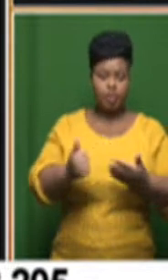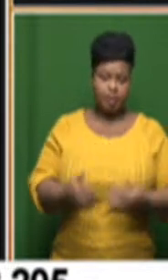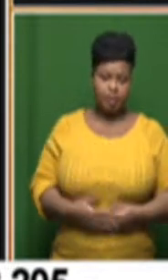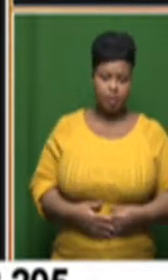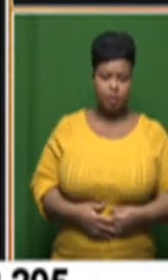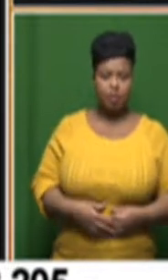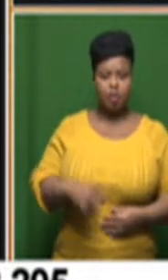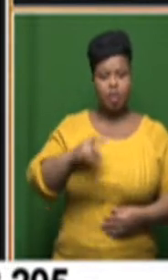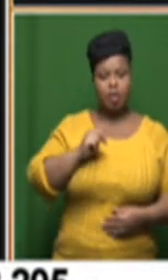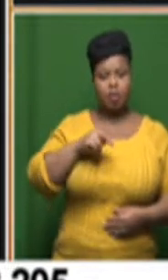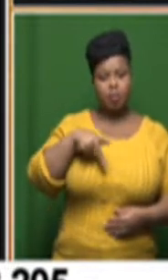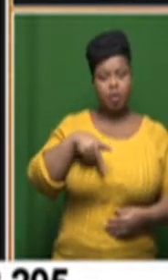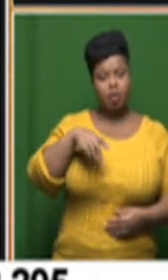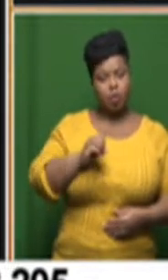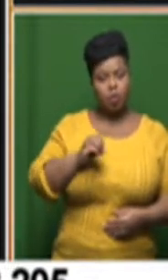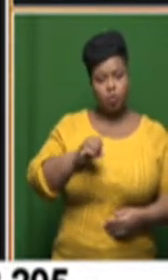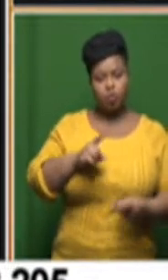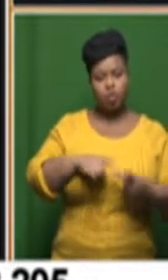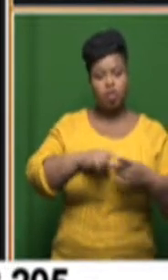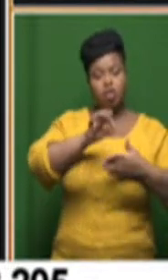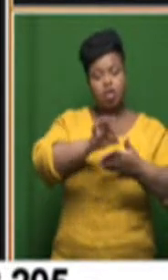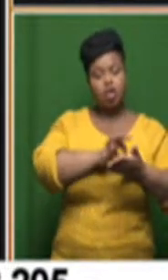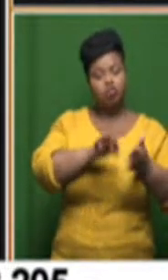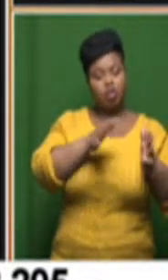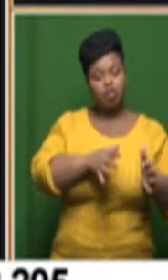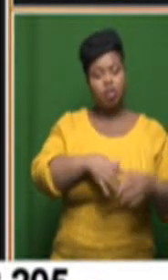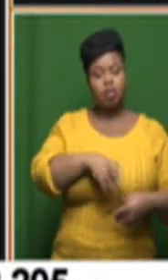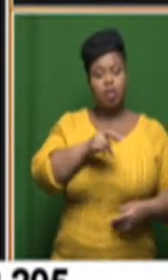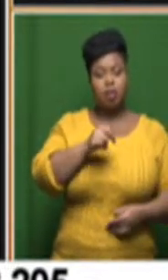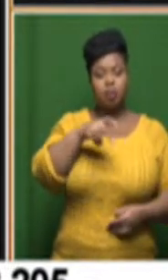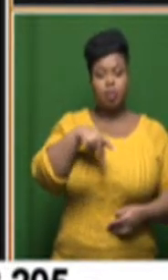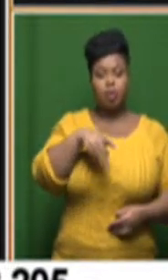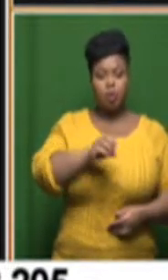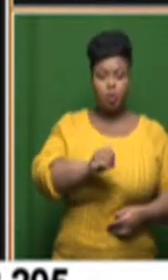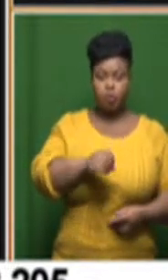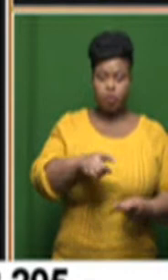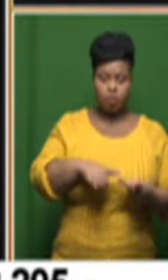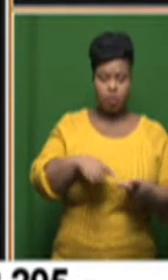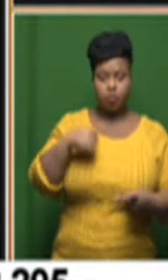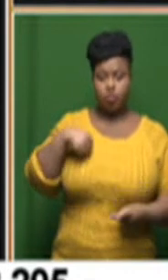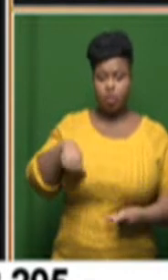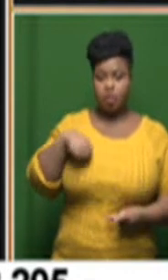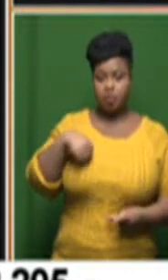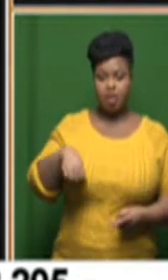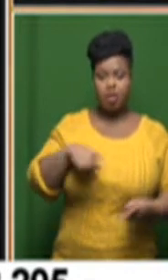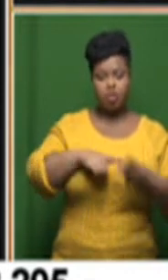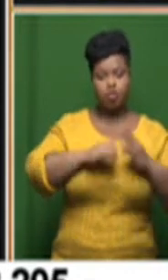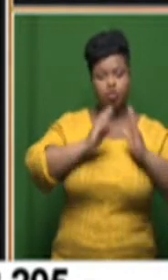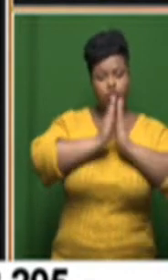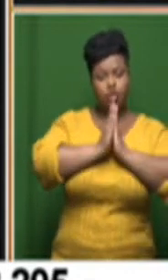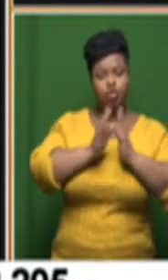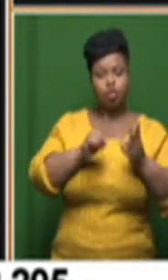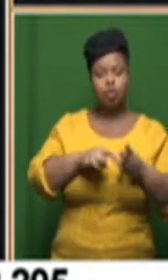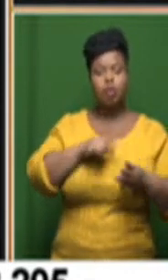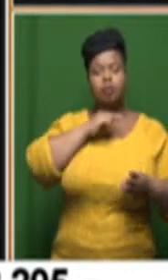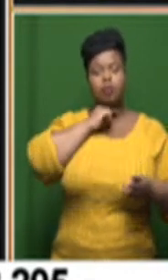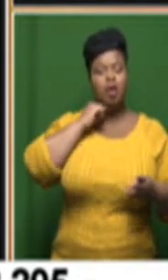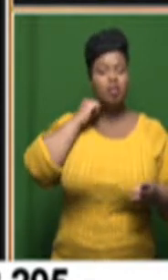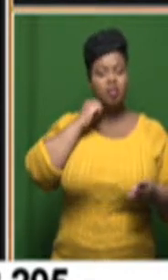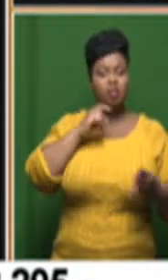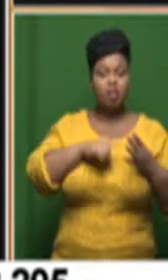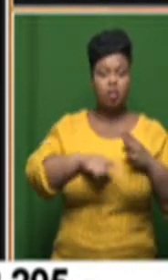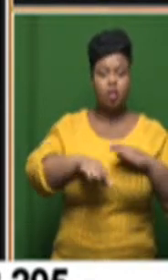our NPOs, as I said, our contracted NPOs, our municipalities, our churches, our pastors,